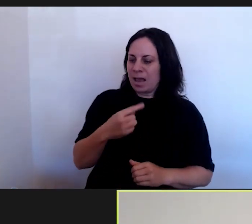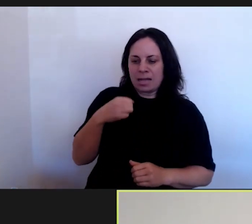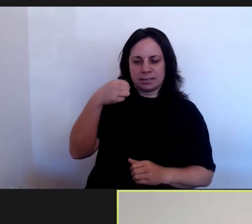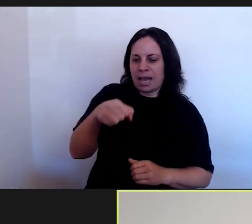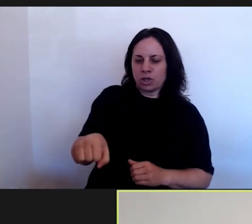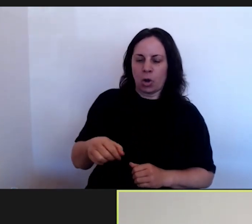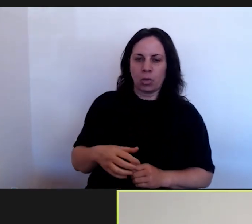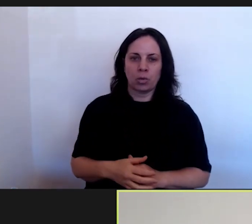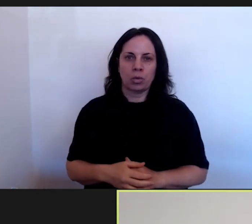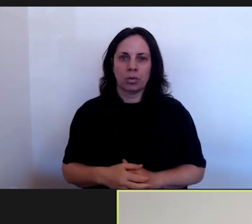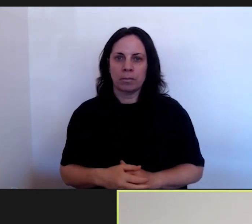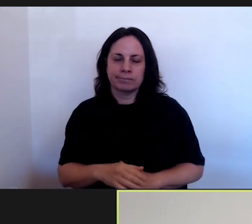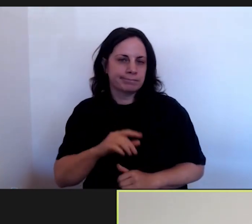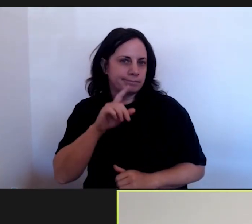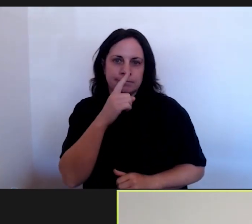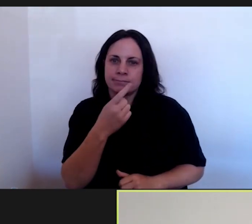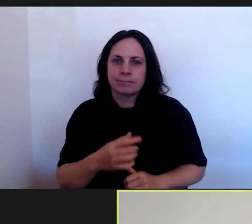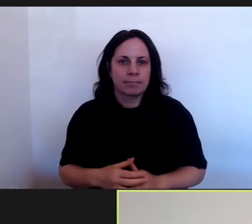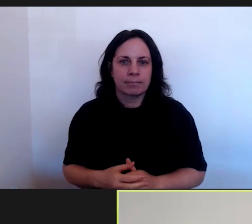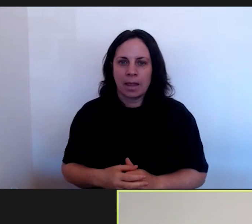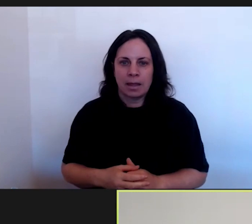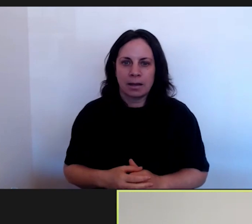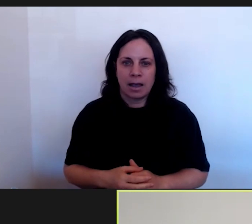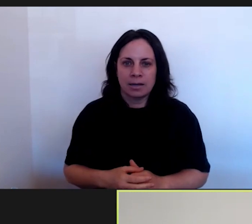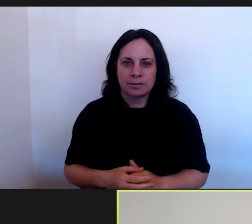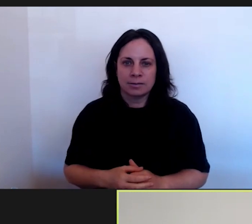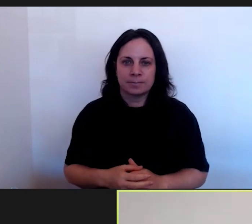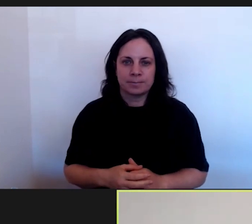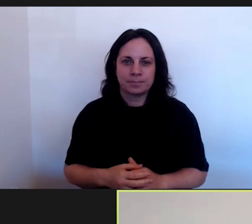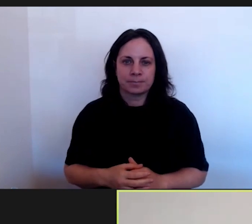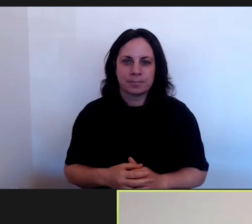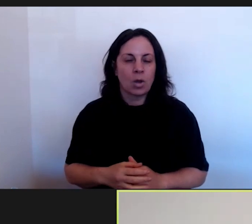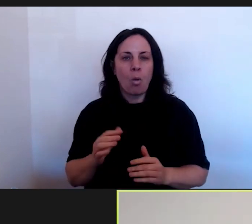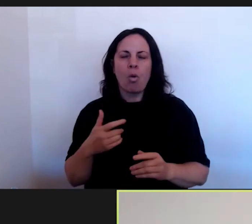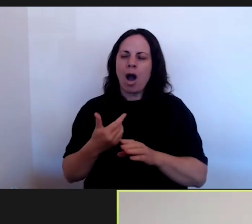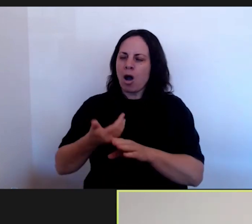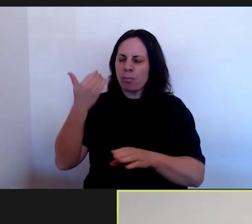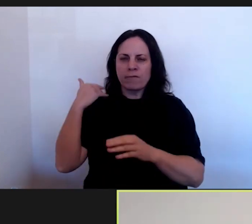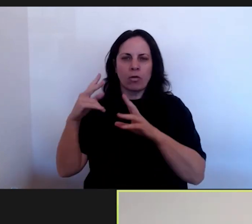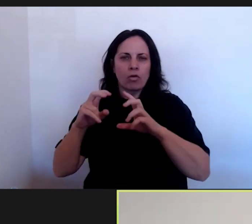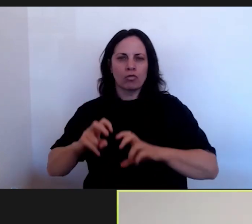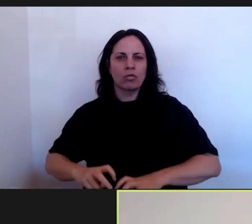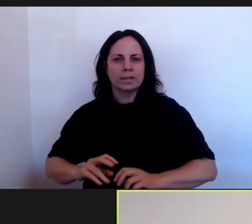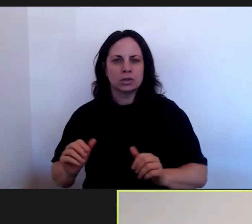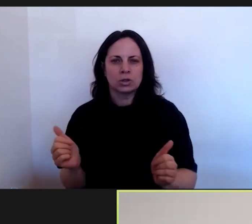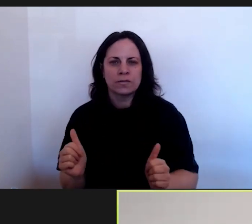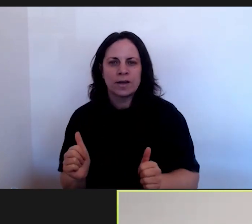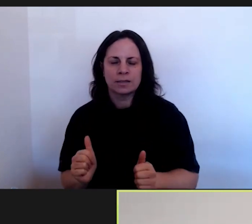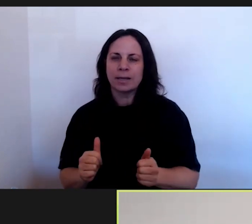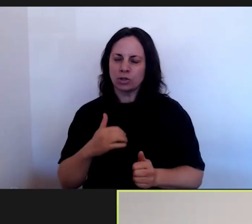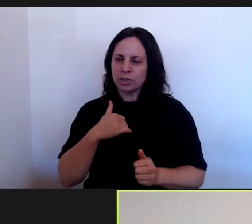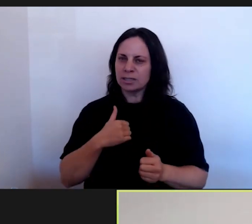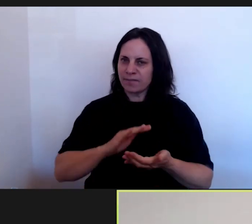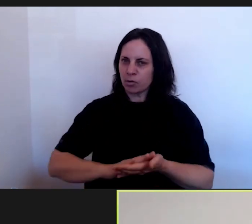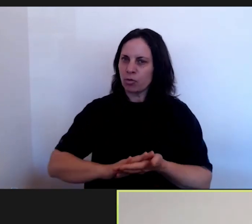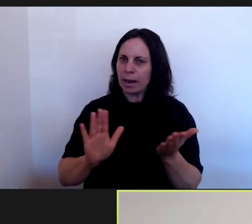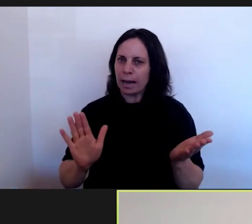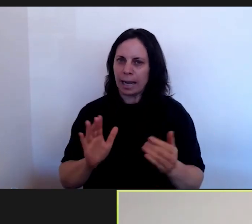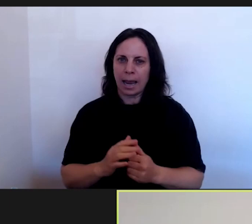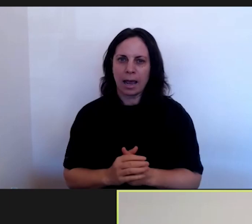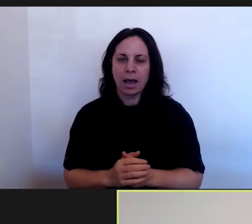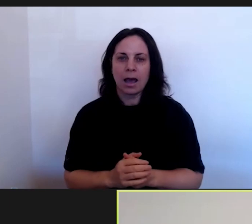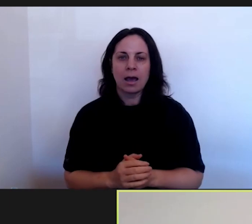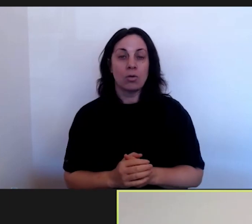go away, you've actually come to us before, and there's a lot of research in this space. So it's actually just being very, very transparent about what you